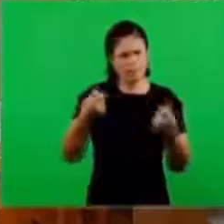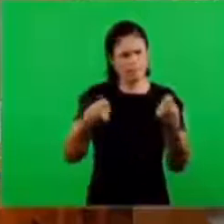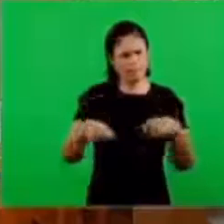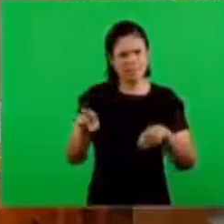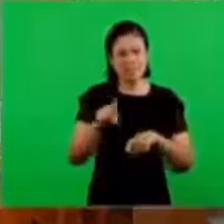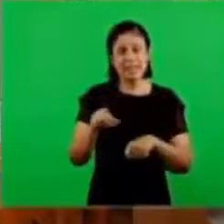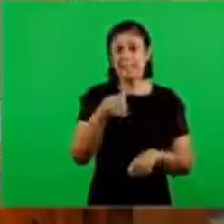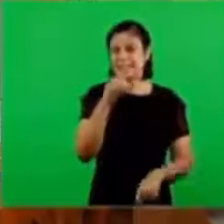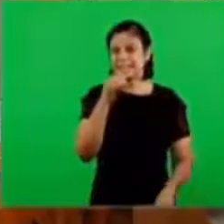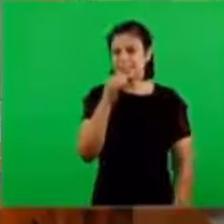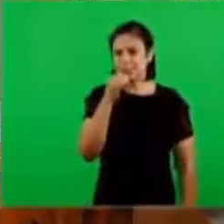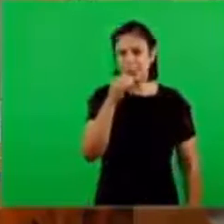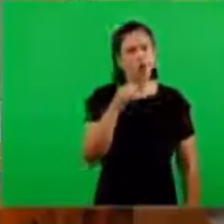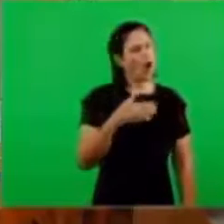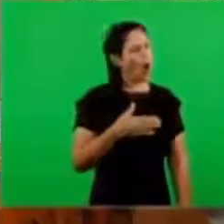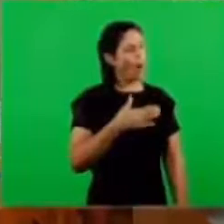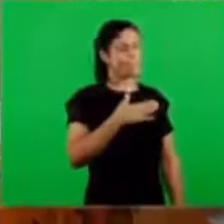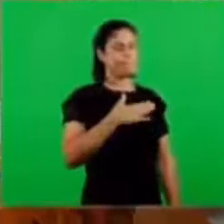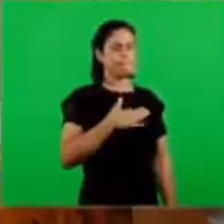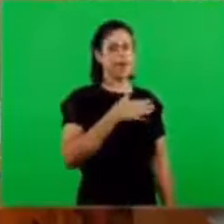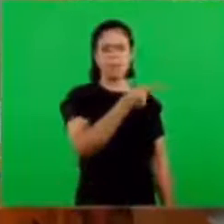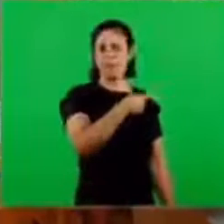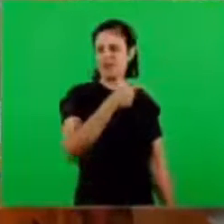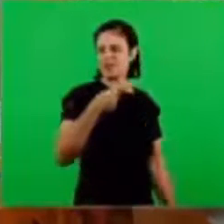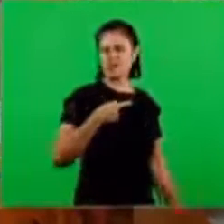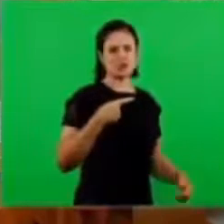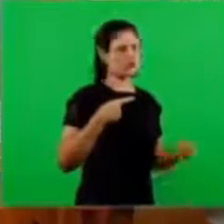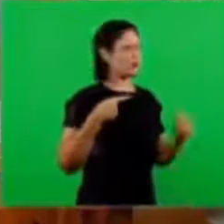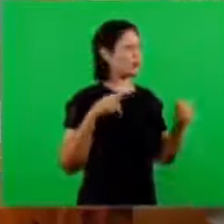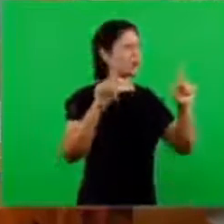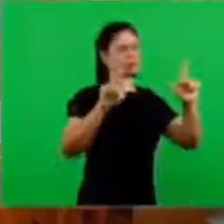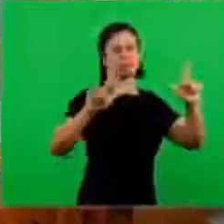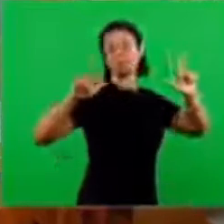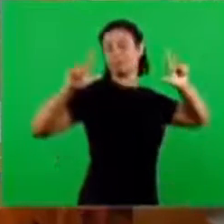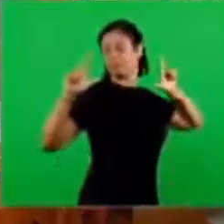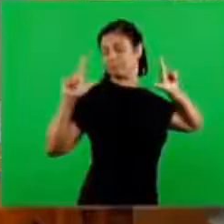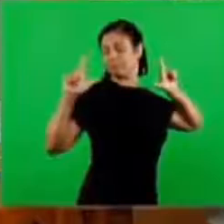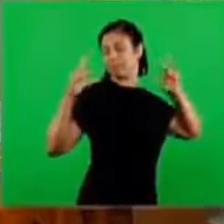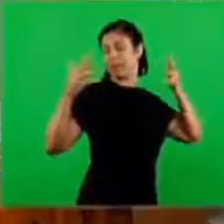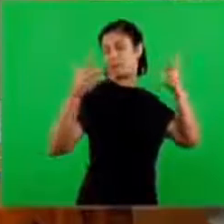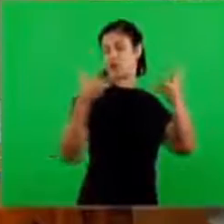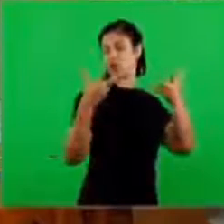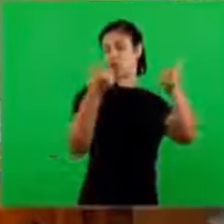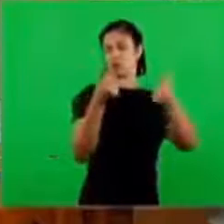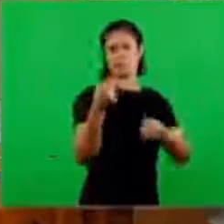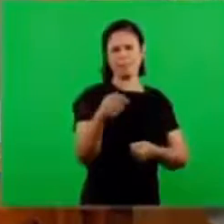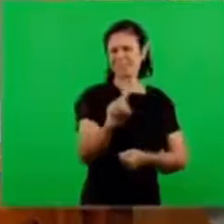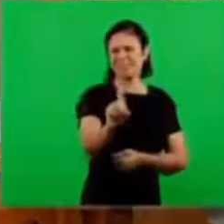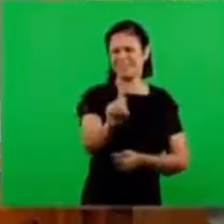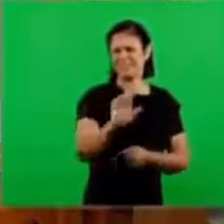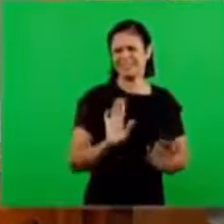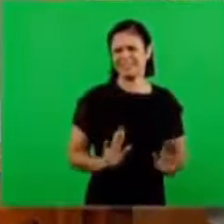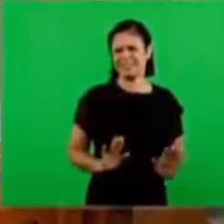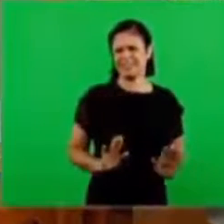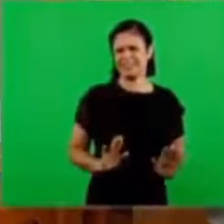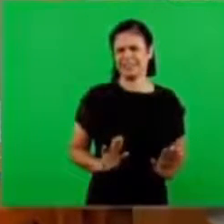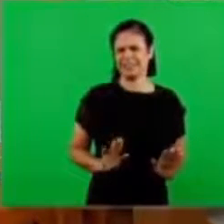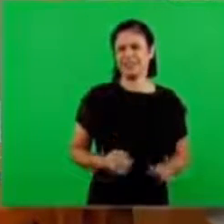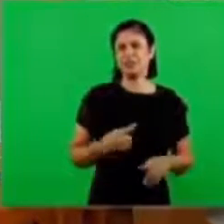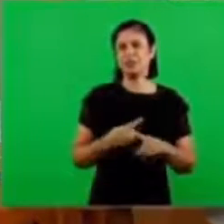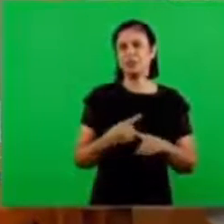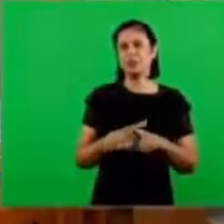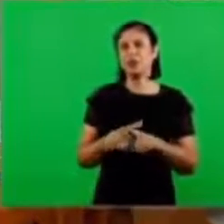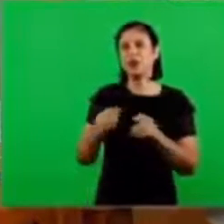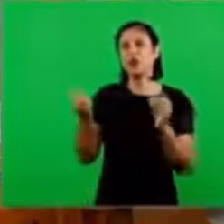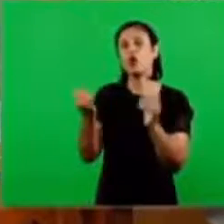pastor needs to be complimented or be in a position of exposure, when in